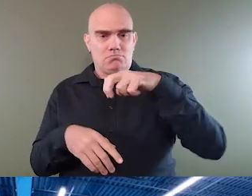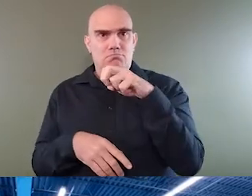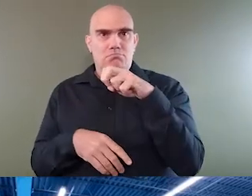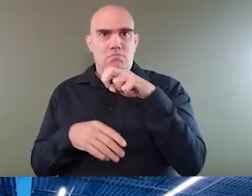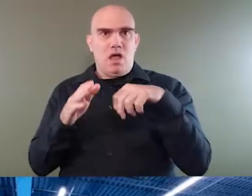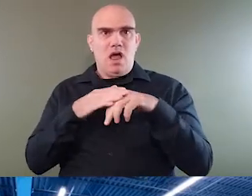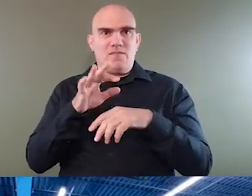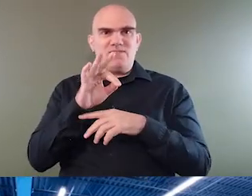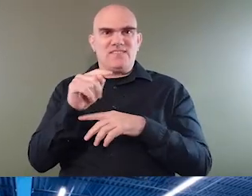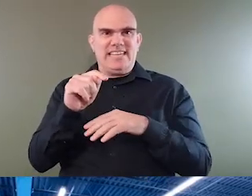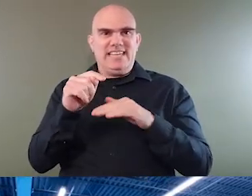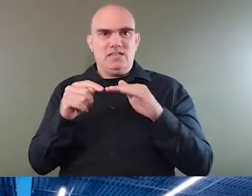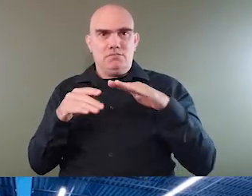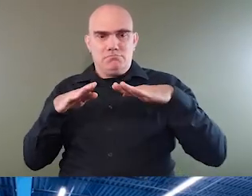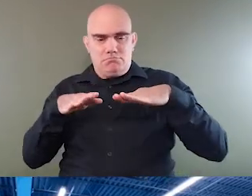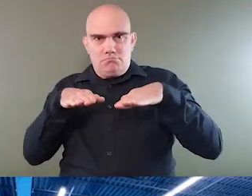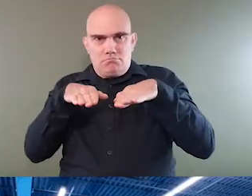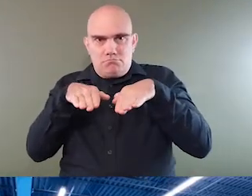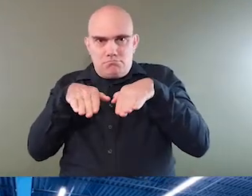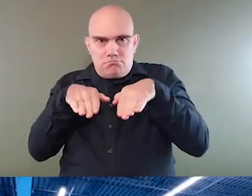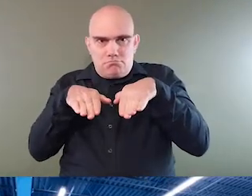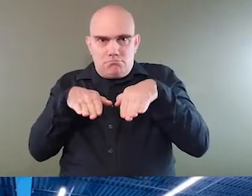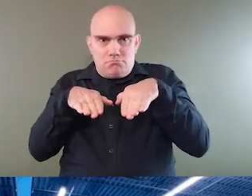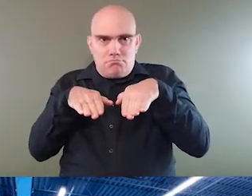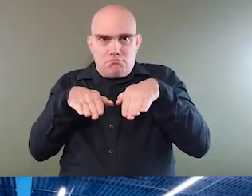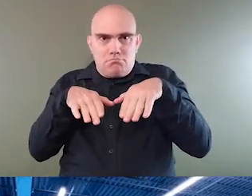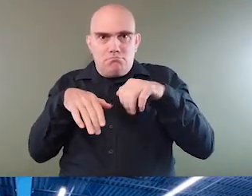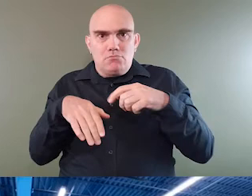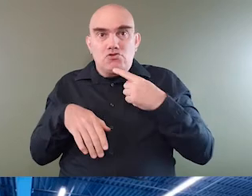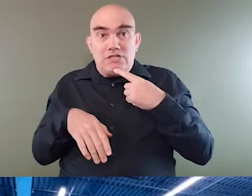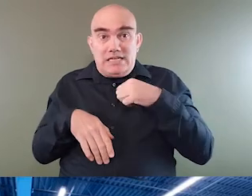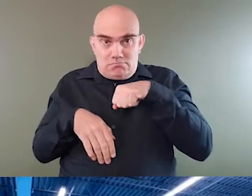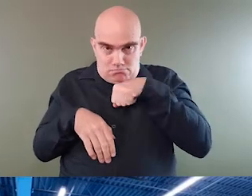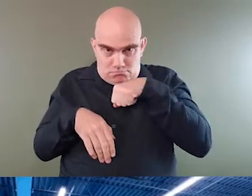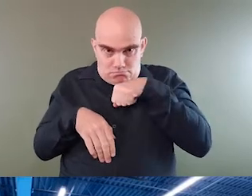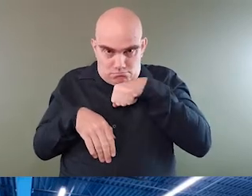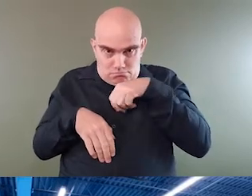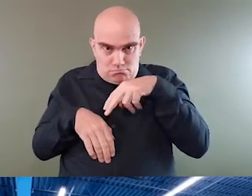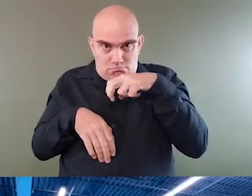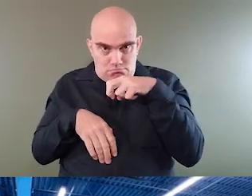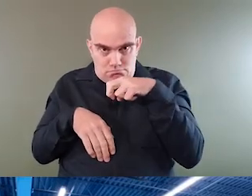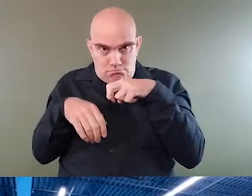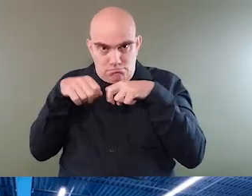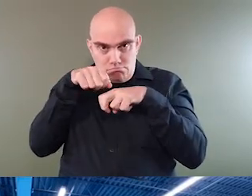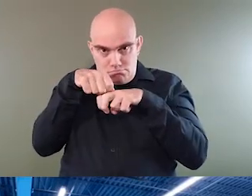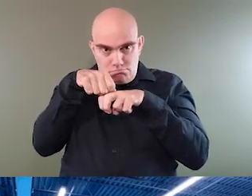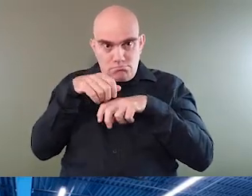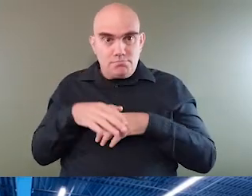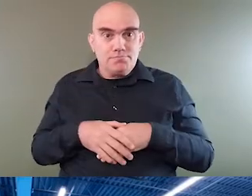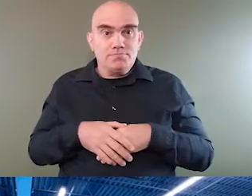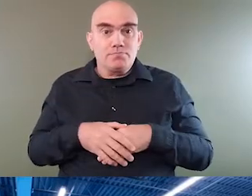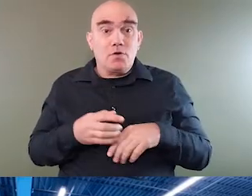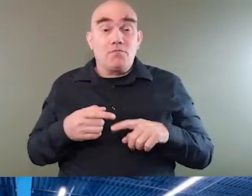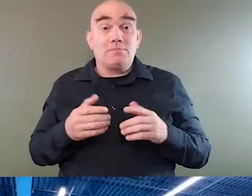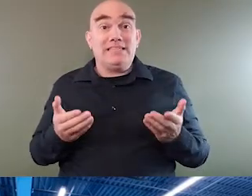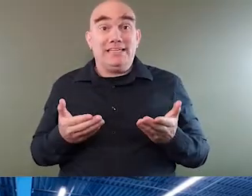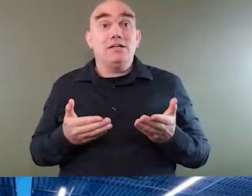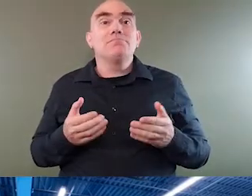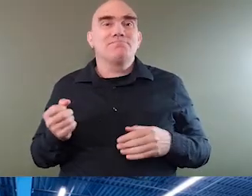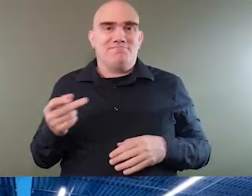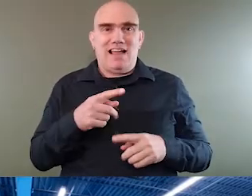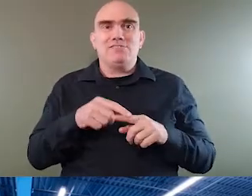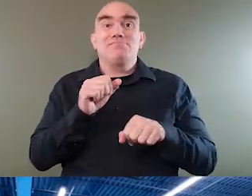different there. Tuck your chin. This will be our sun salutation. From here, we'll go